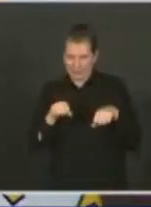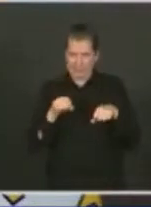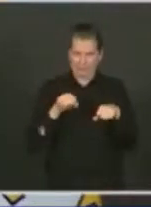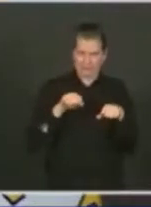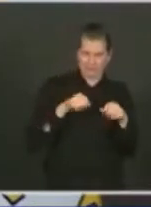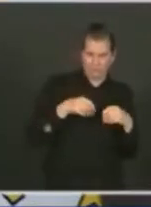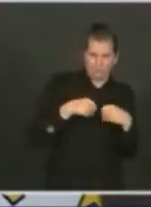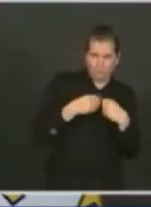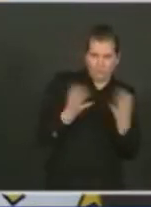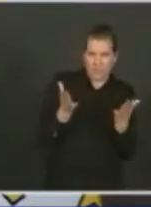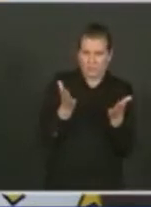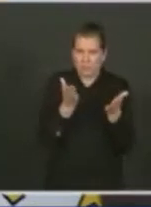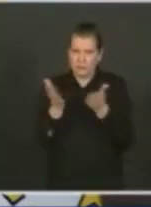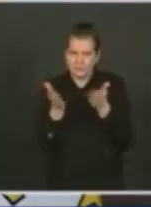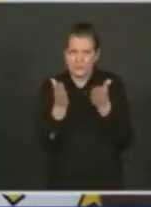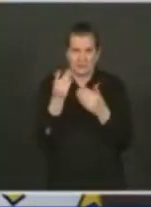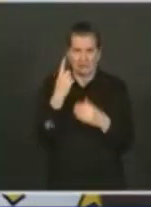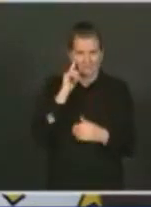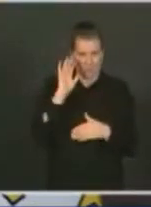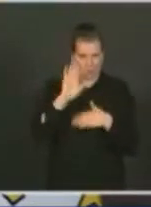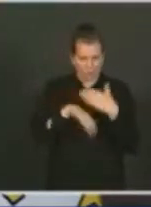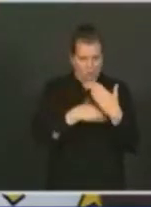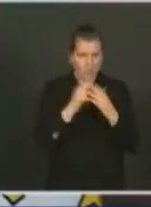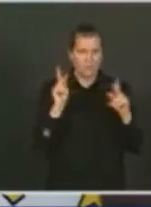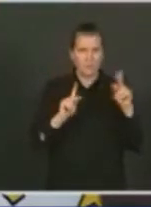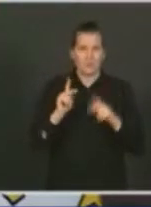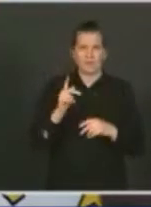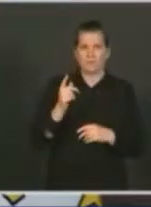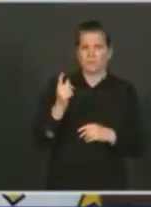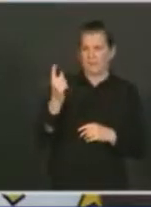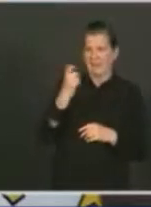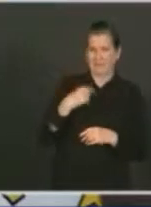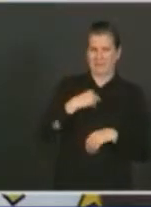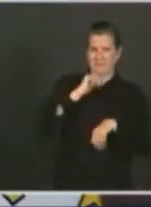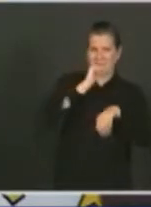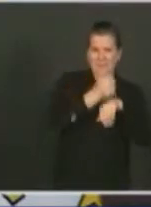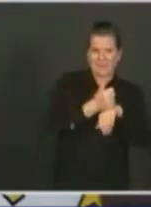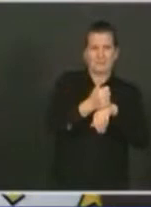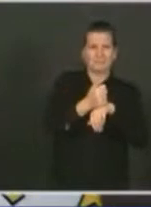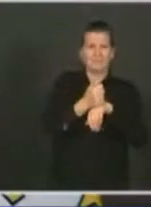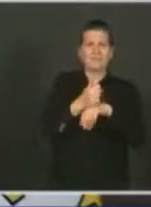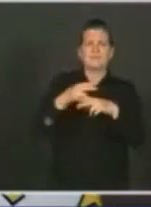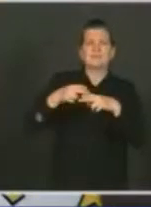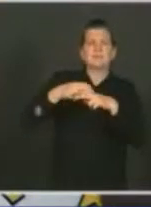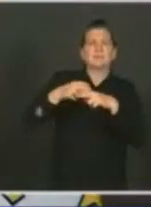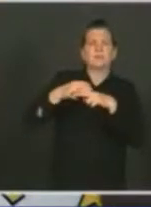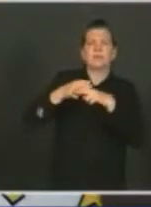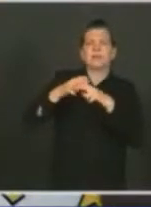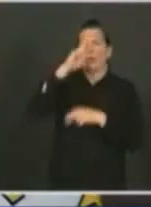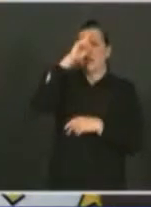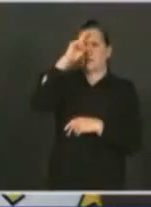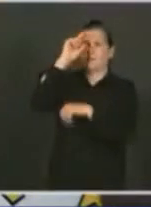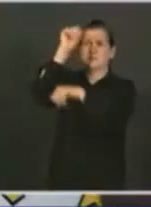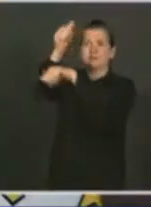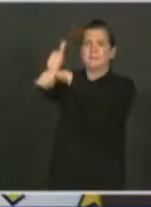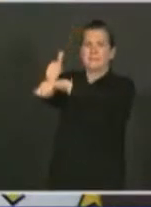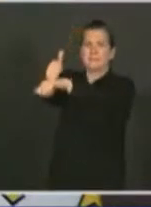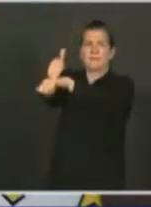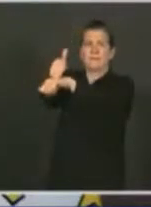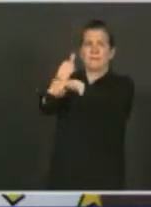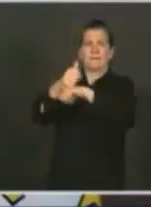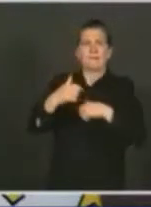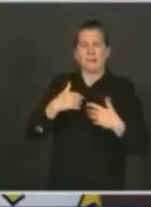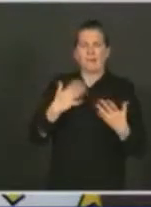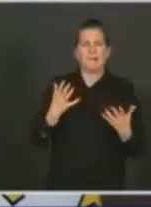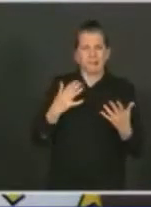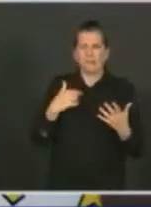needs of the pandemic. And so we were asked to set up these alternate care sites, the field hospitals, With a Herculean effort, Care New England and Lifespan,